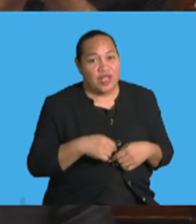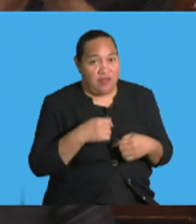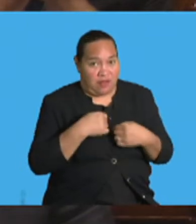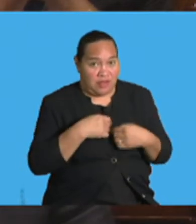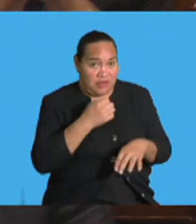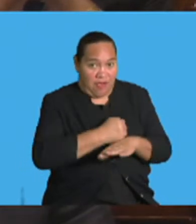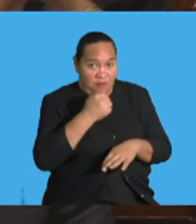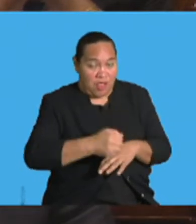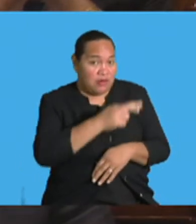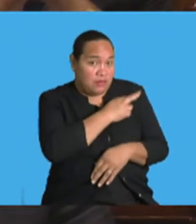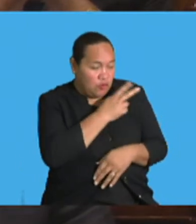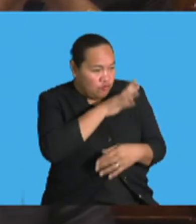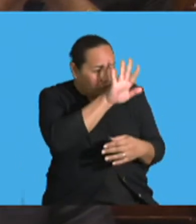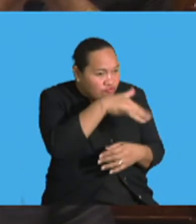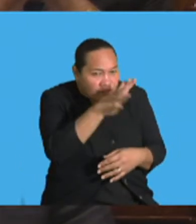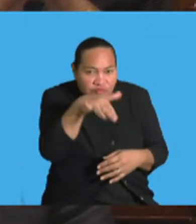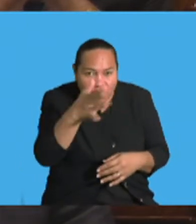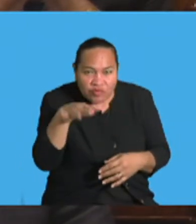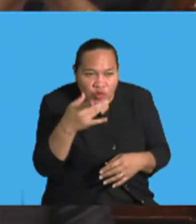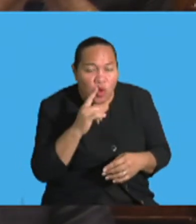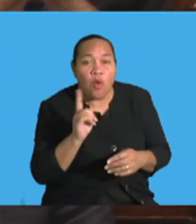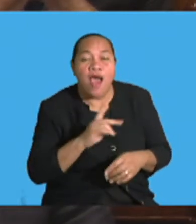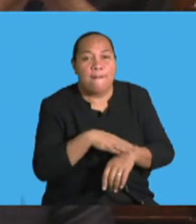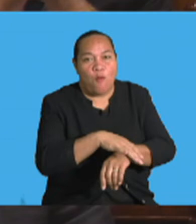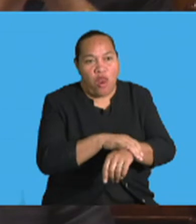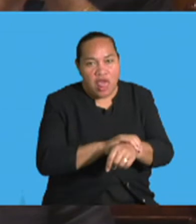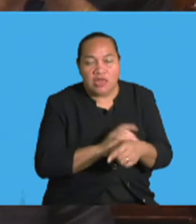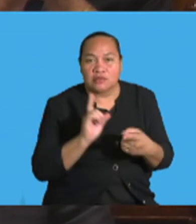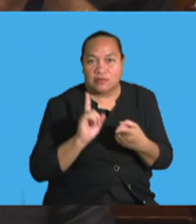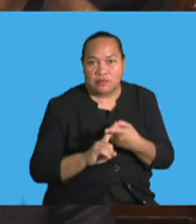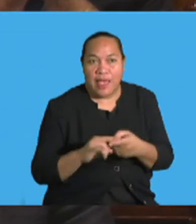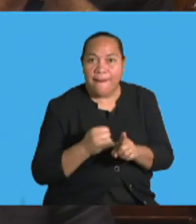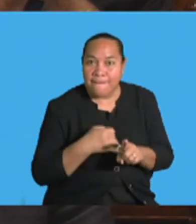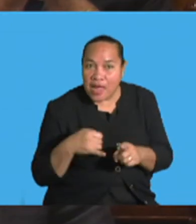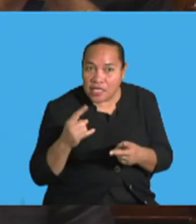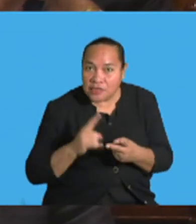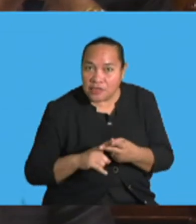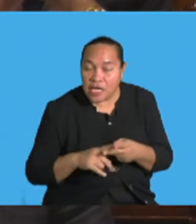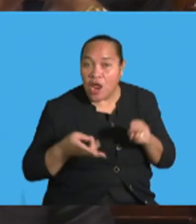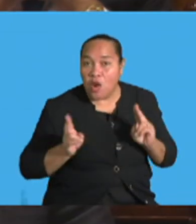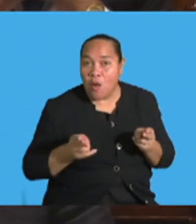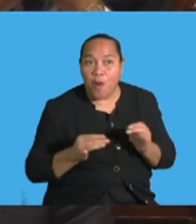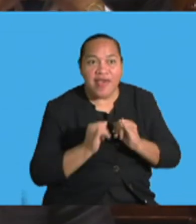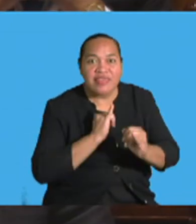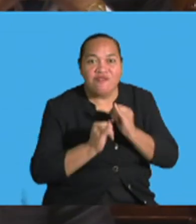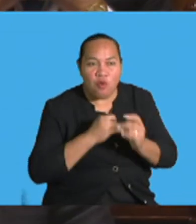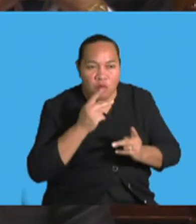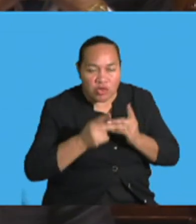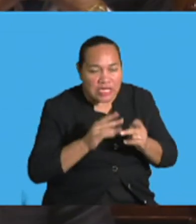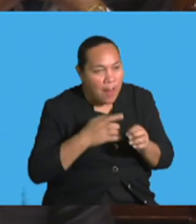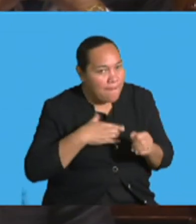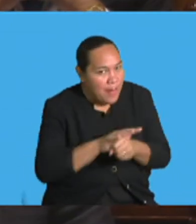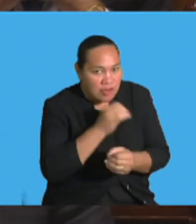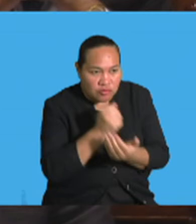screening process, which involves police and medical clearance and the normal interview process. This is to ensure,